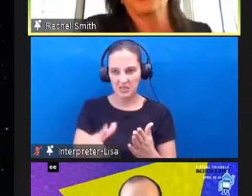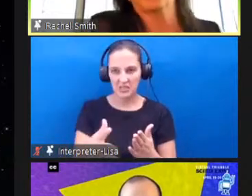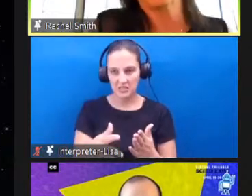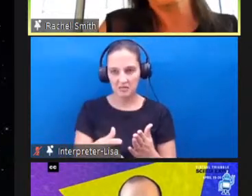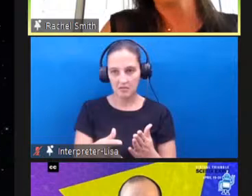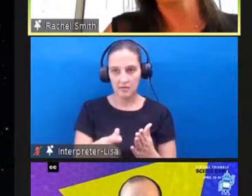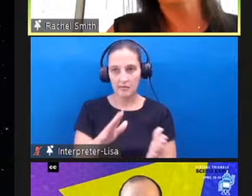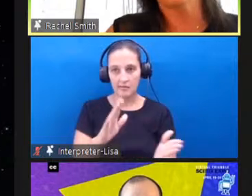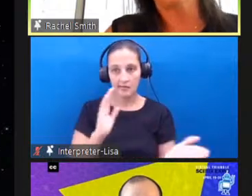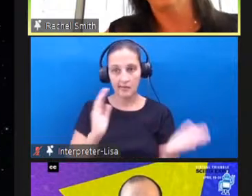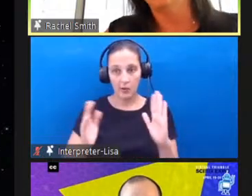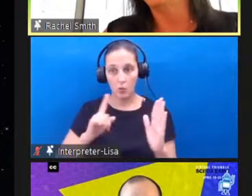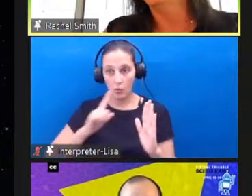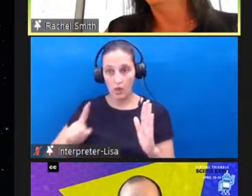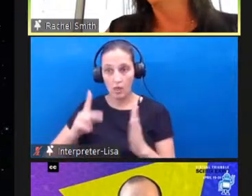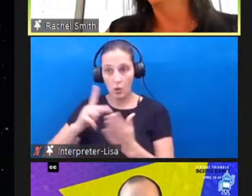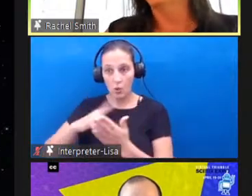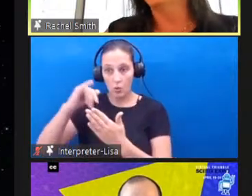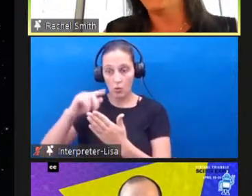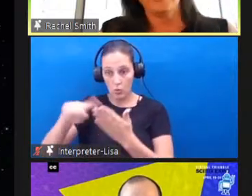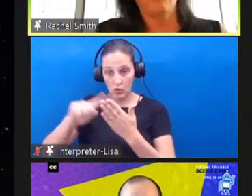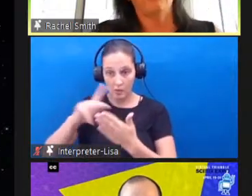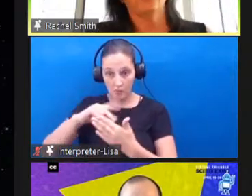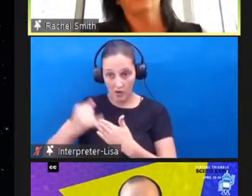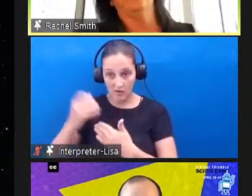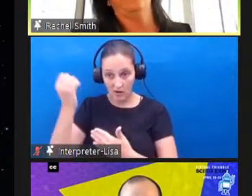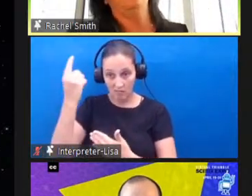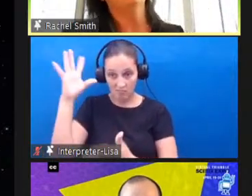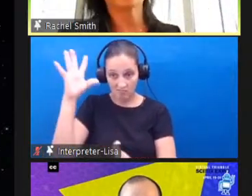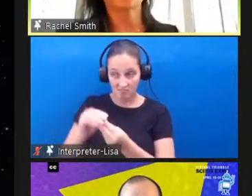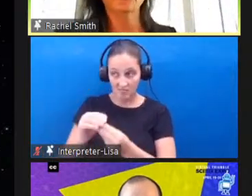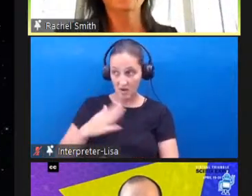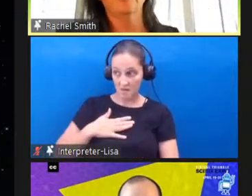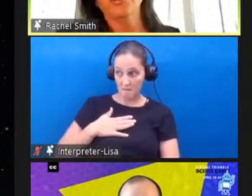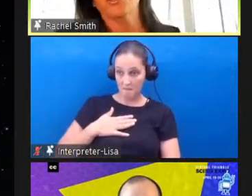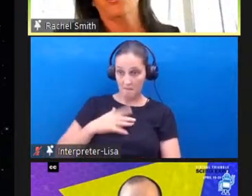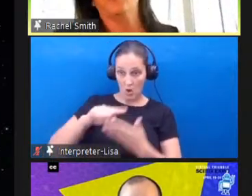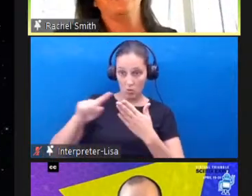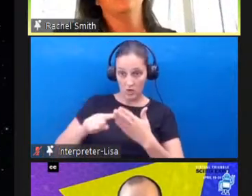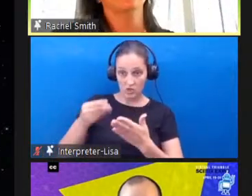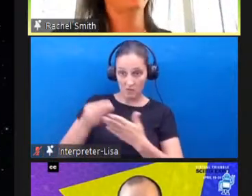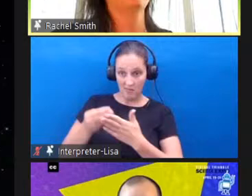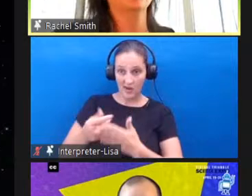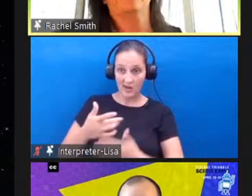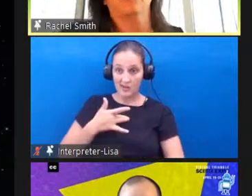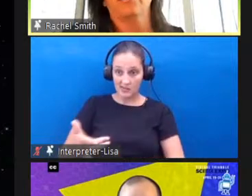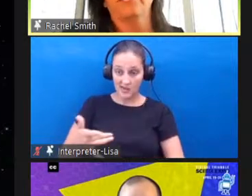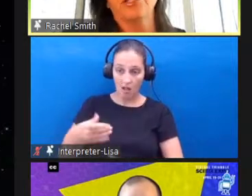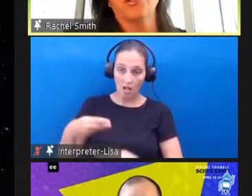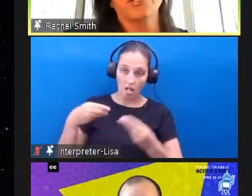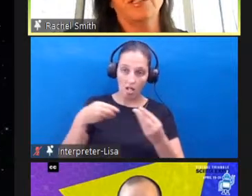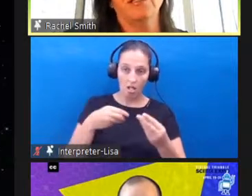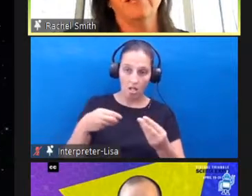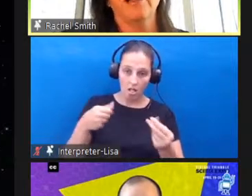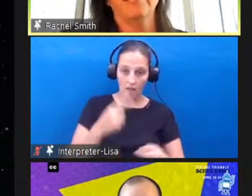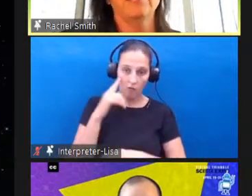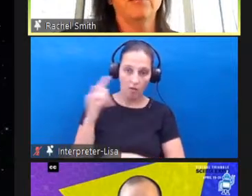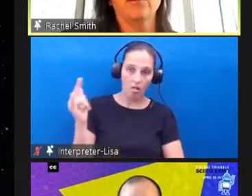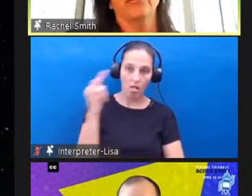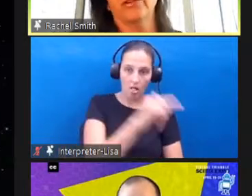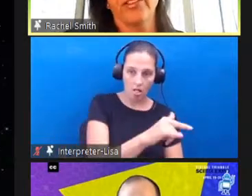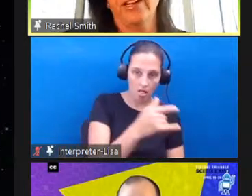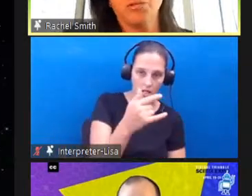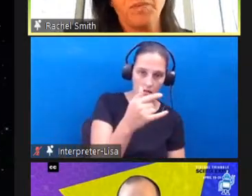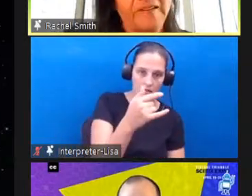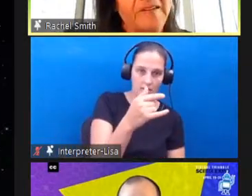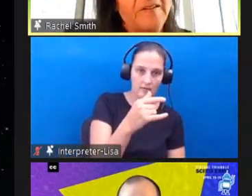research project. So my research funds for myself are really to go to the telescope and then to like present at a conference or something like that and